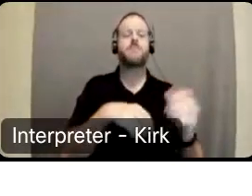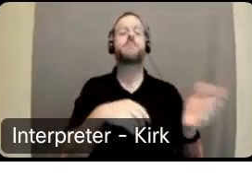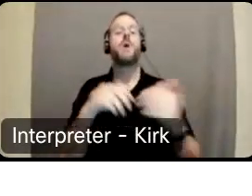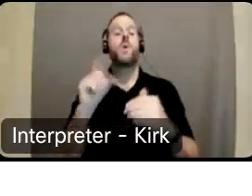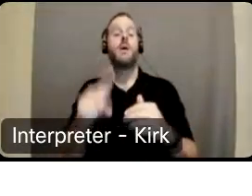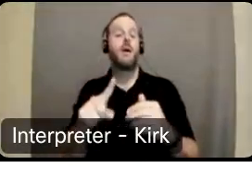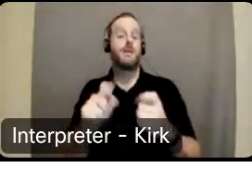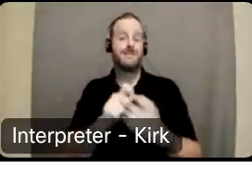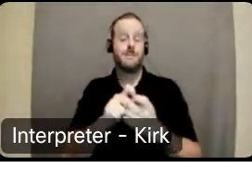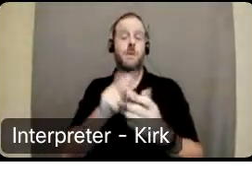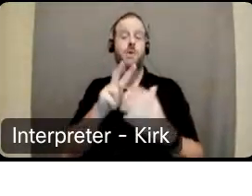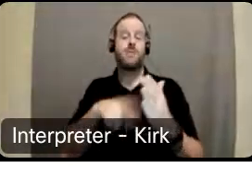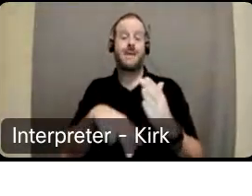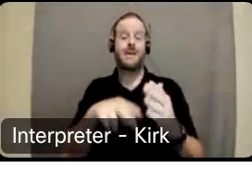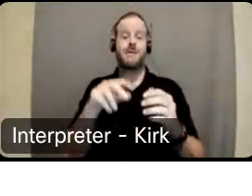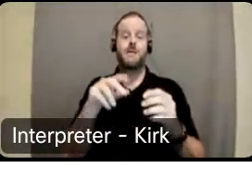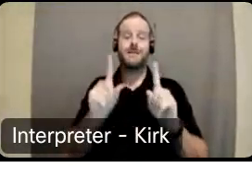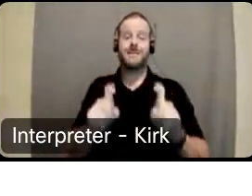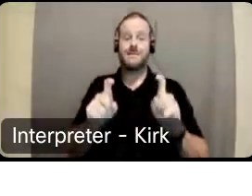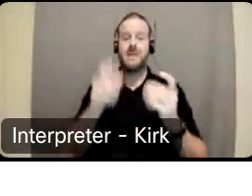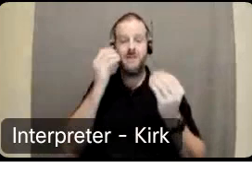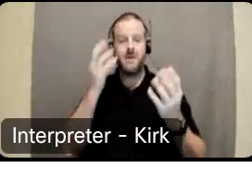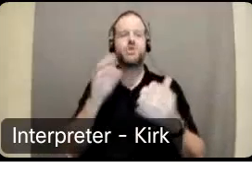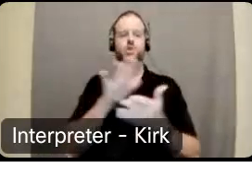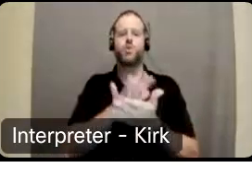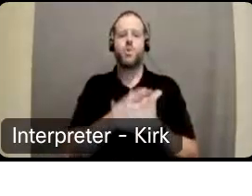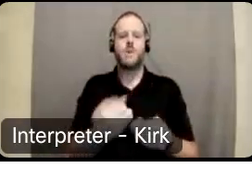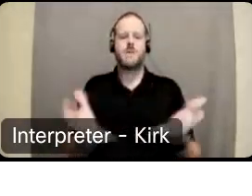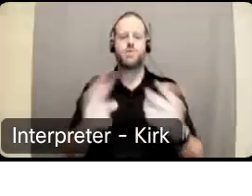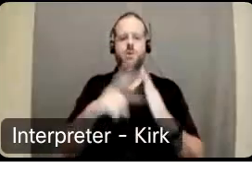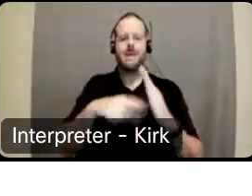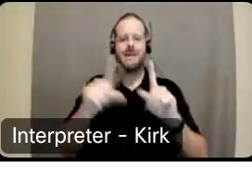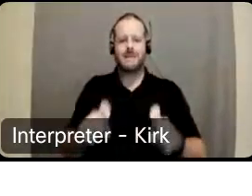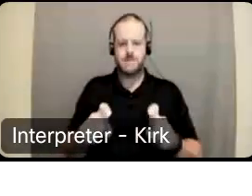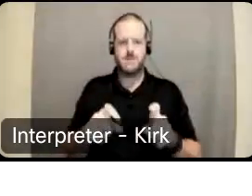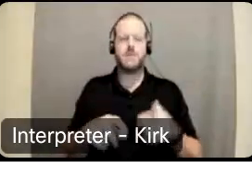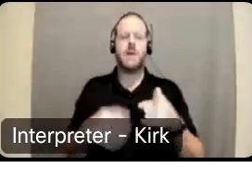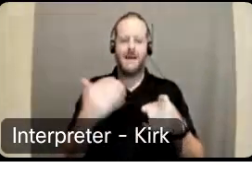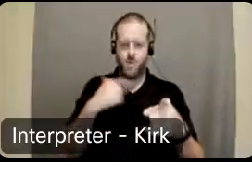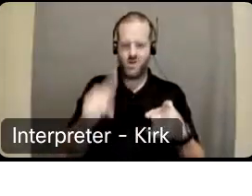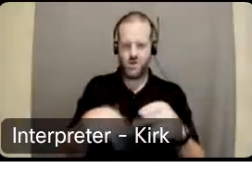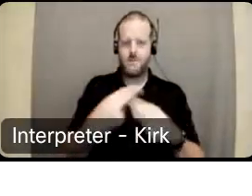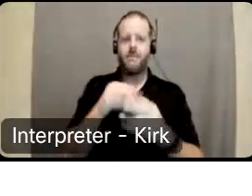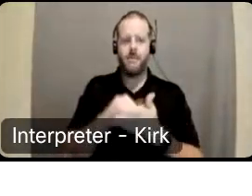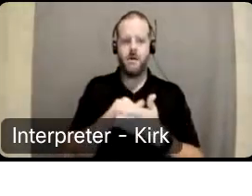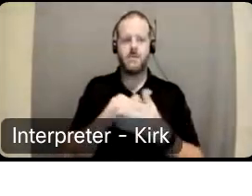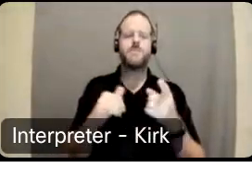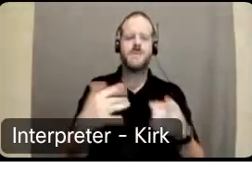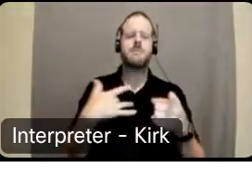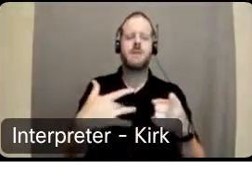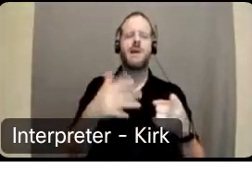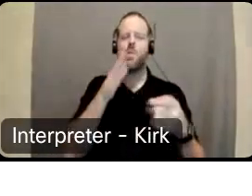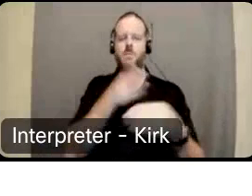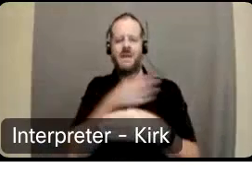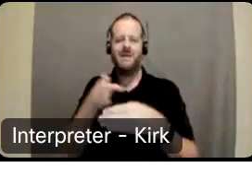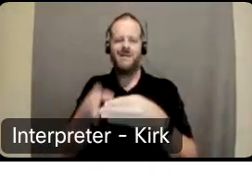assessment information. So we have a section on school administered reading assessment. We ask, typically this is going to be done near the end of